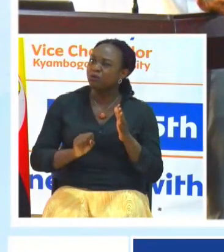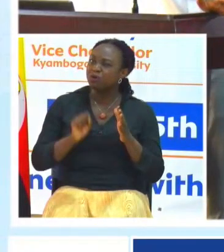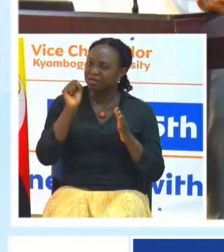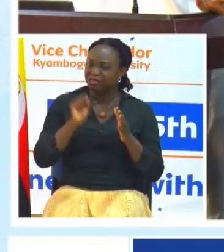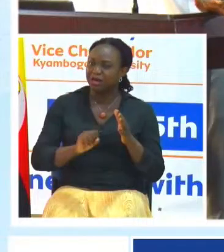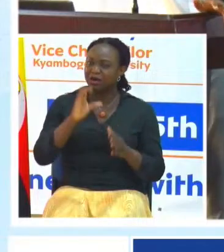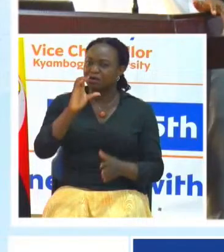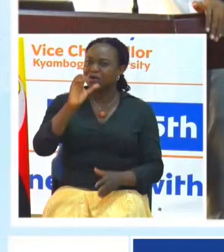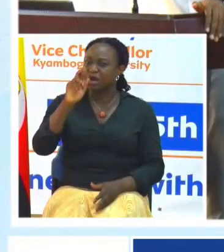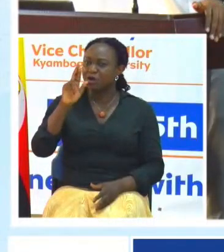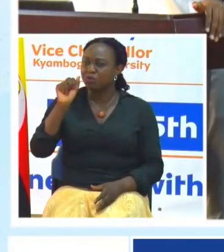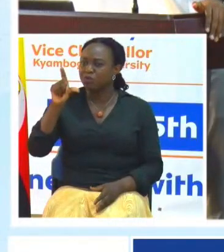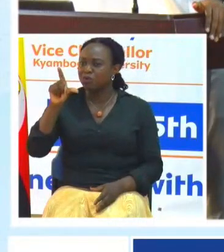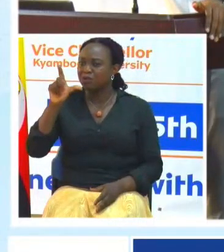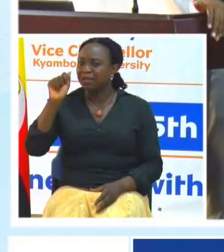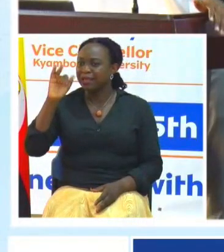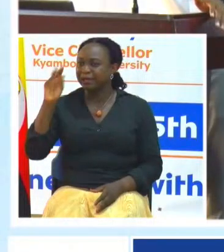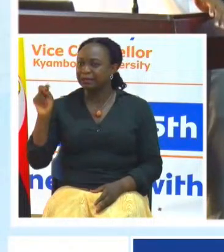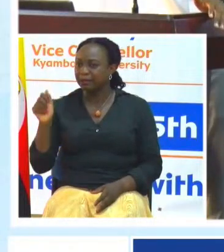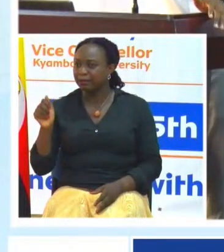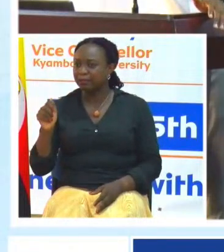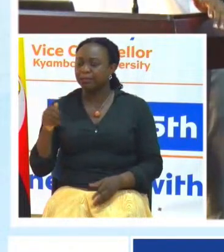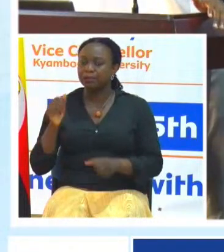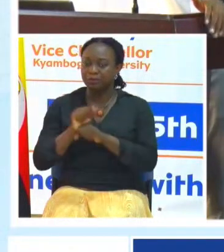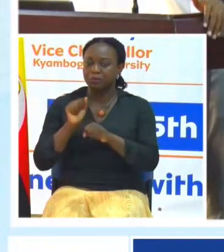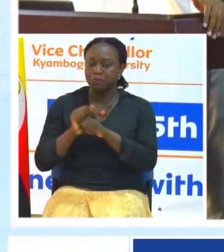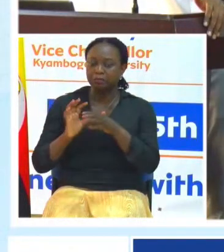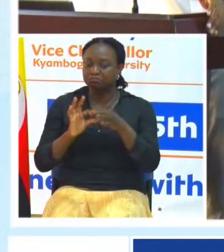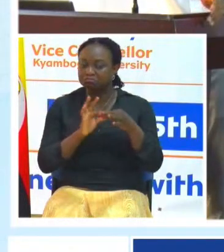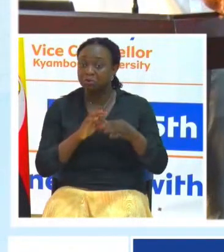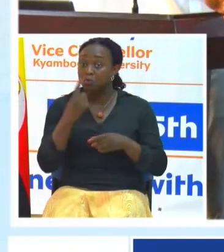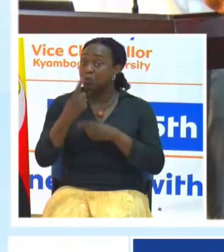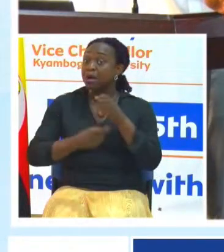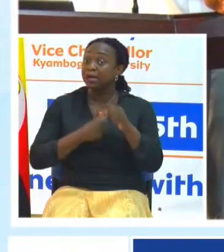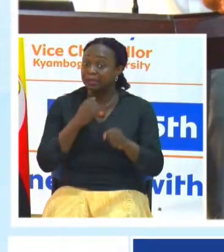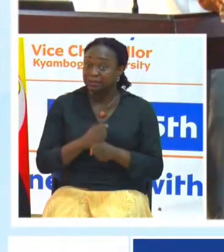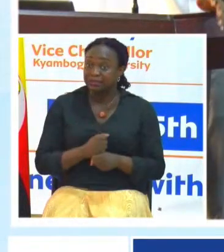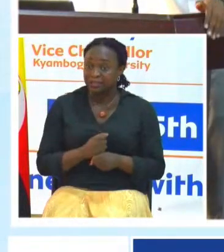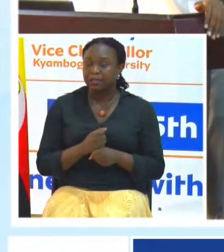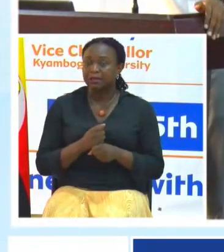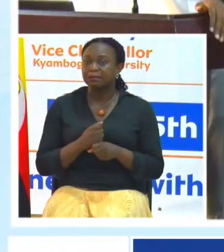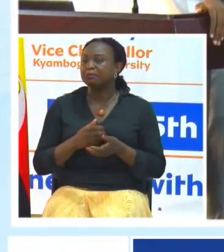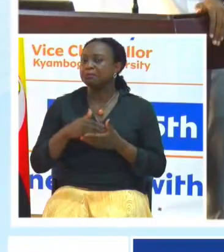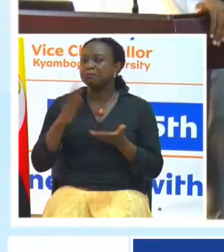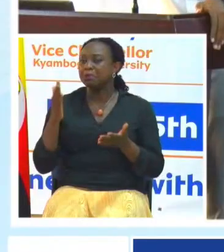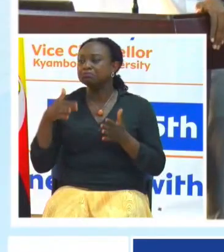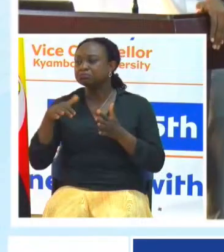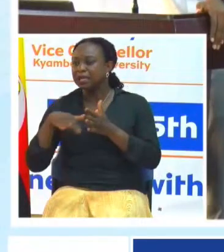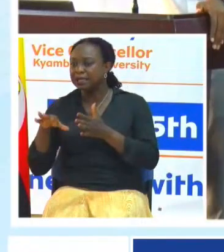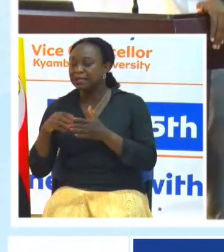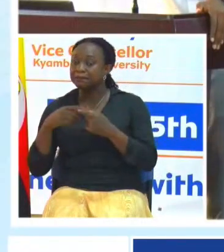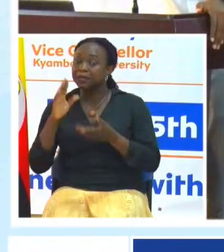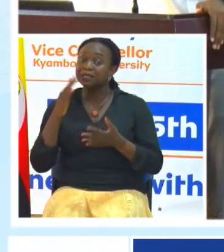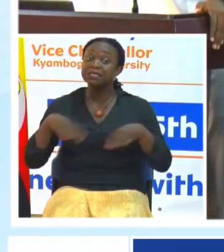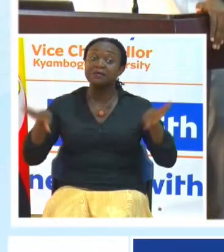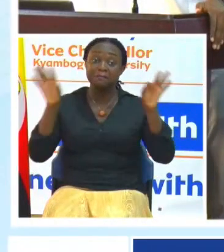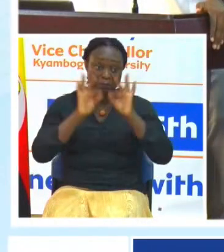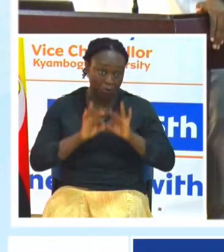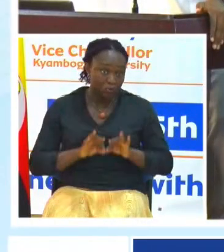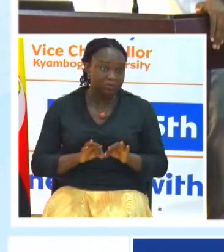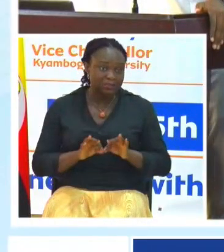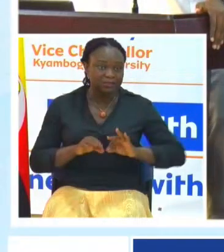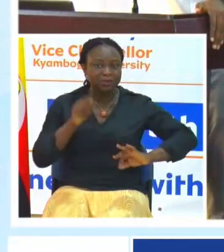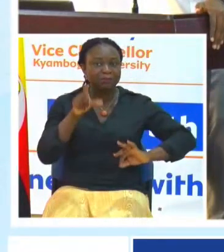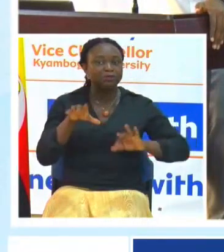South Carolina State University. We've worked with him for a full year and so many more. But the only important thing about